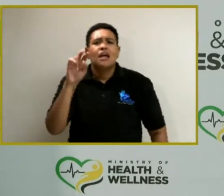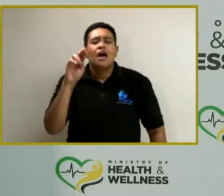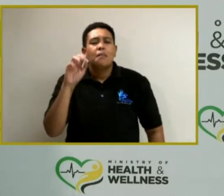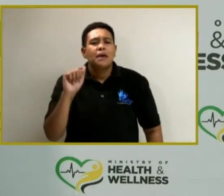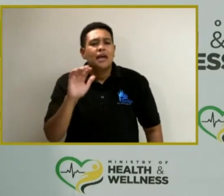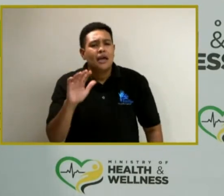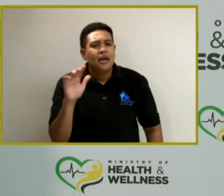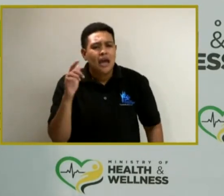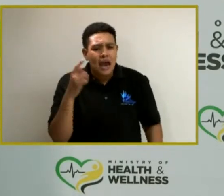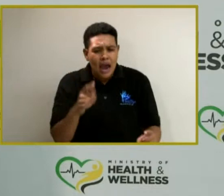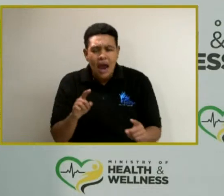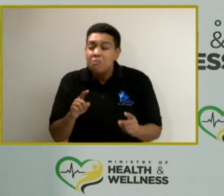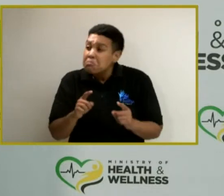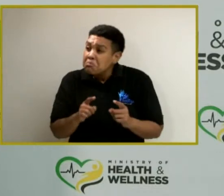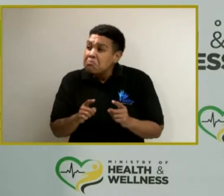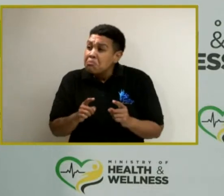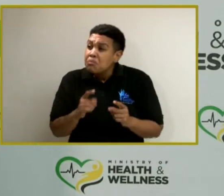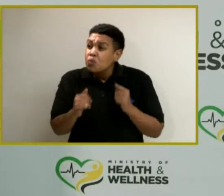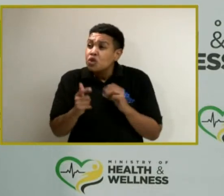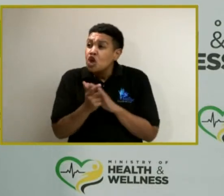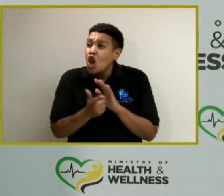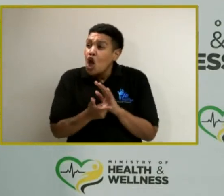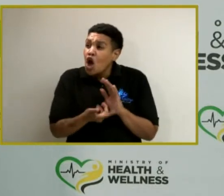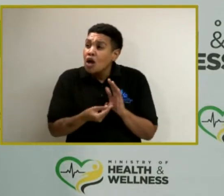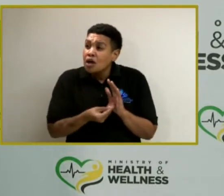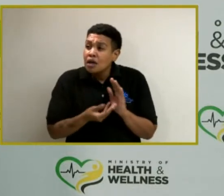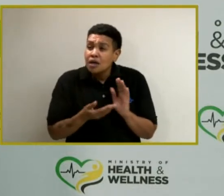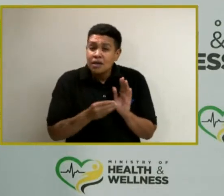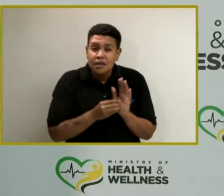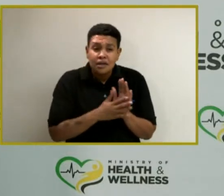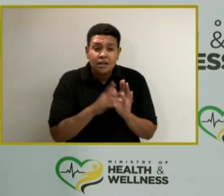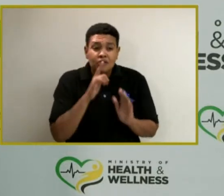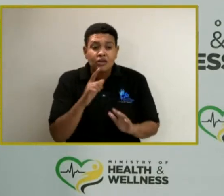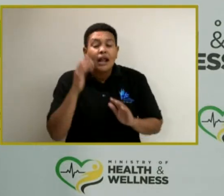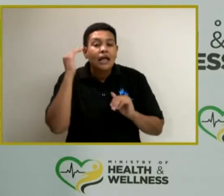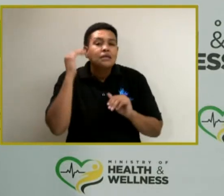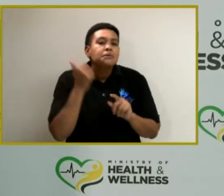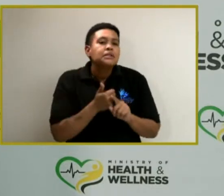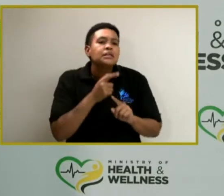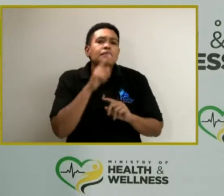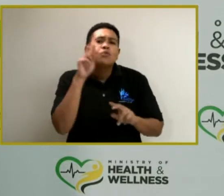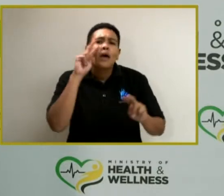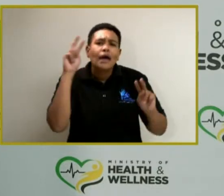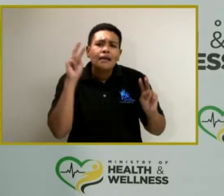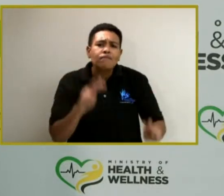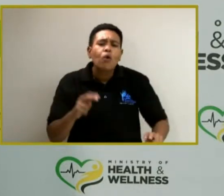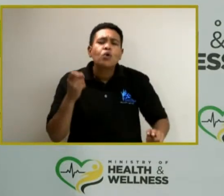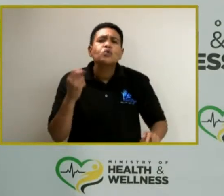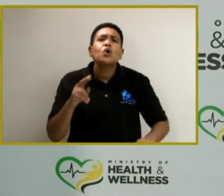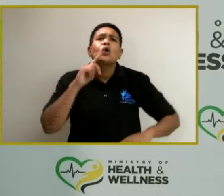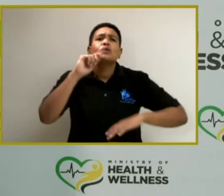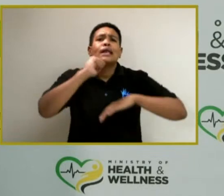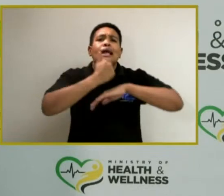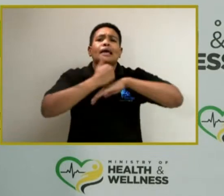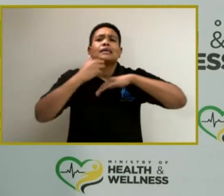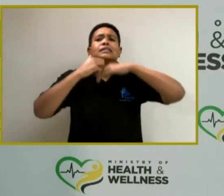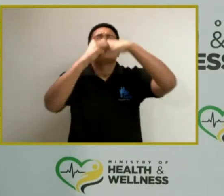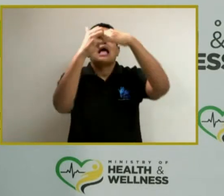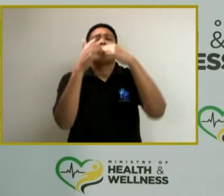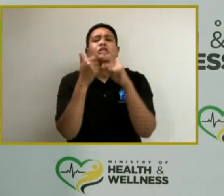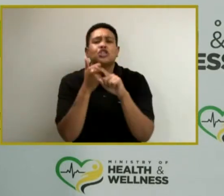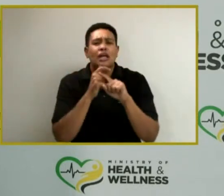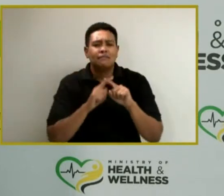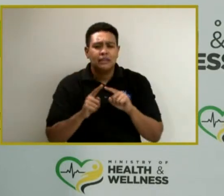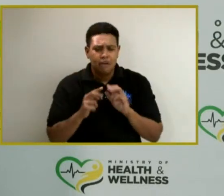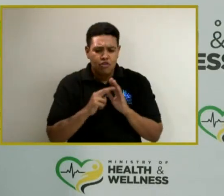DRMA, which by law is expected to enforce or to establish the